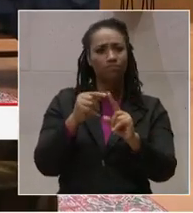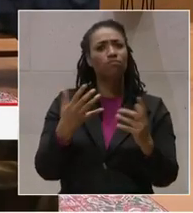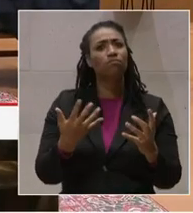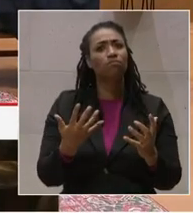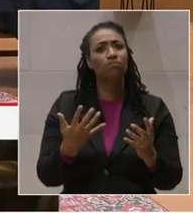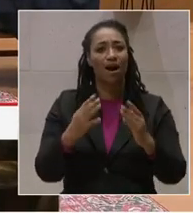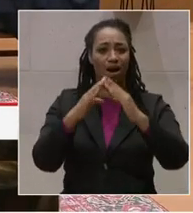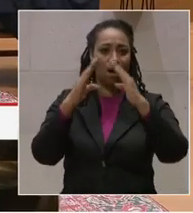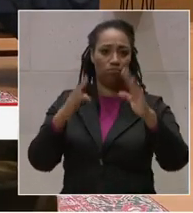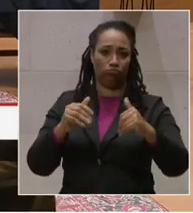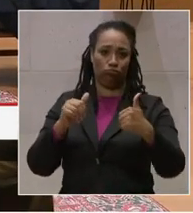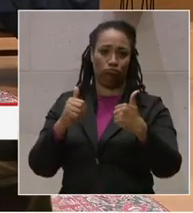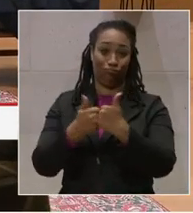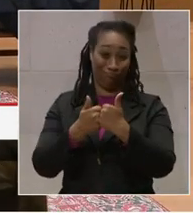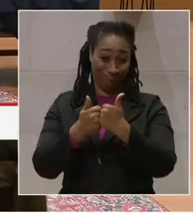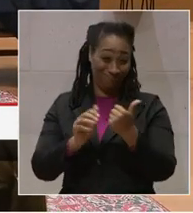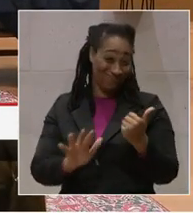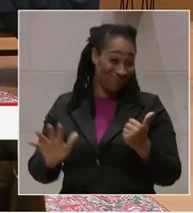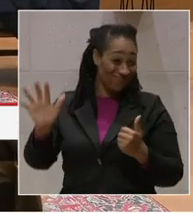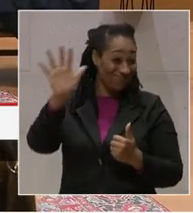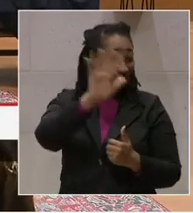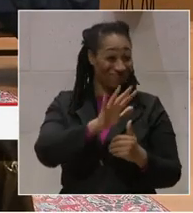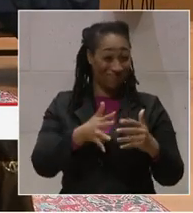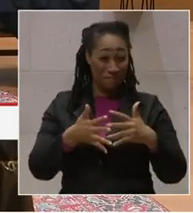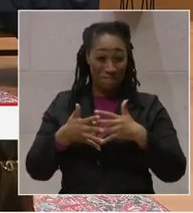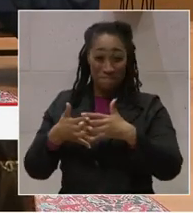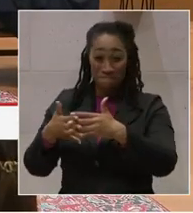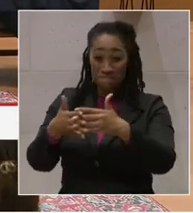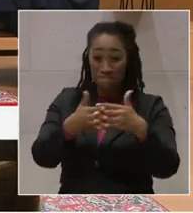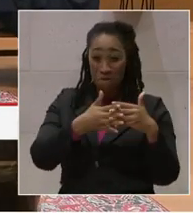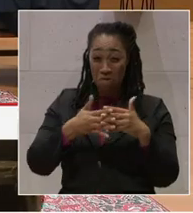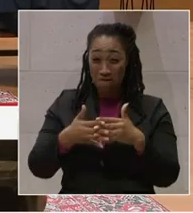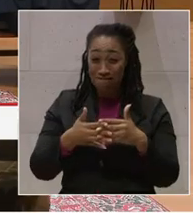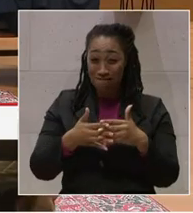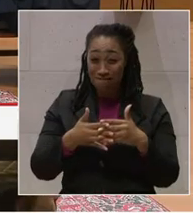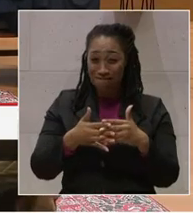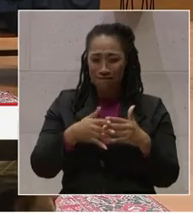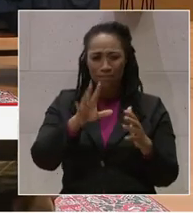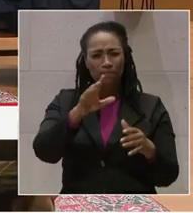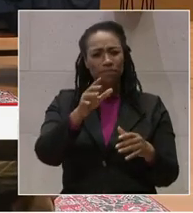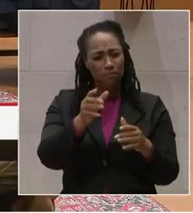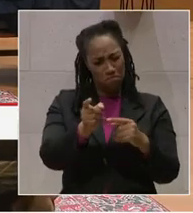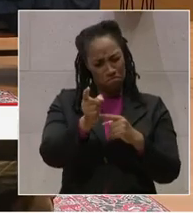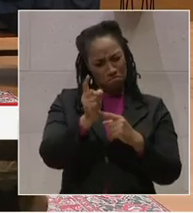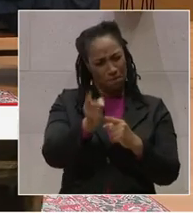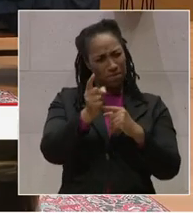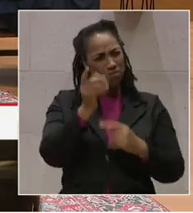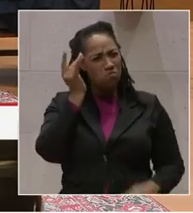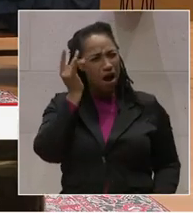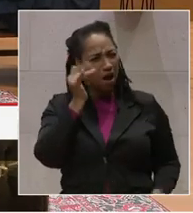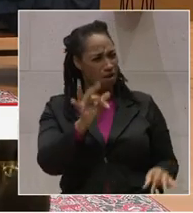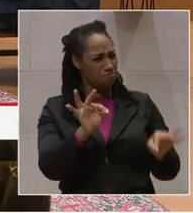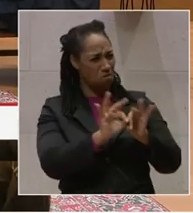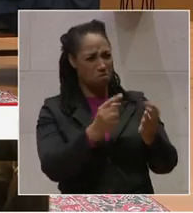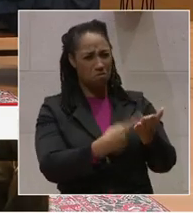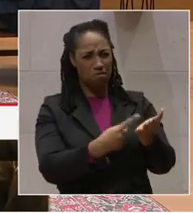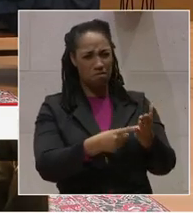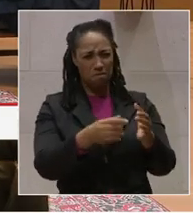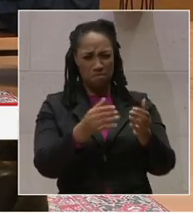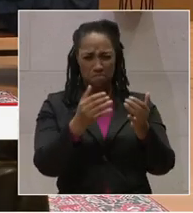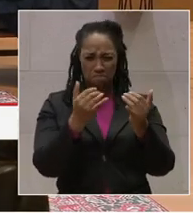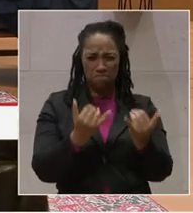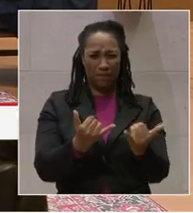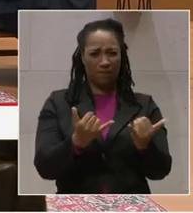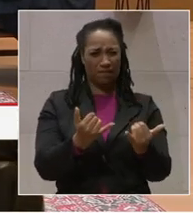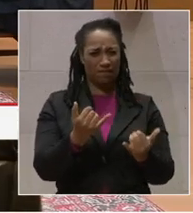America. Why is this the moment? Why, Mayor, when you called, you said, NLC, I want you to partner with